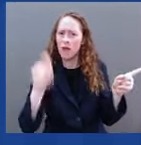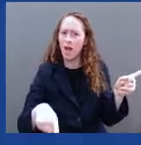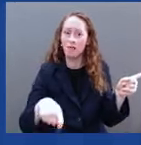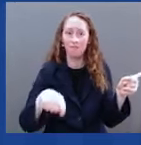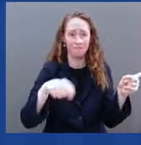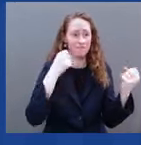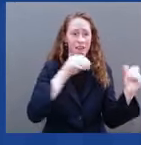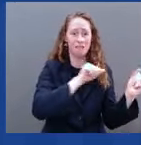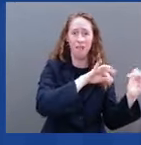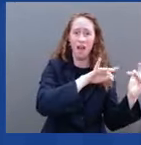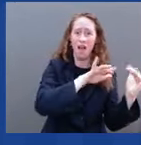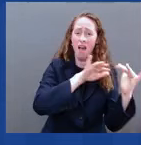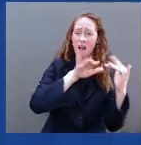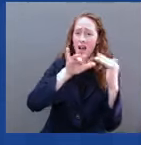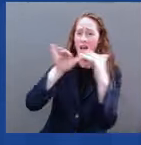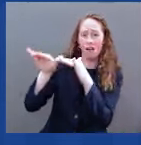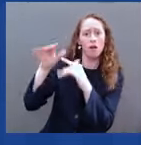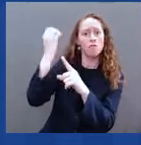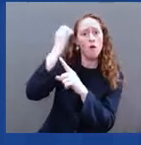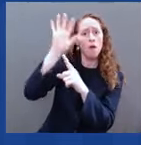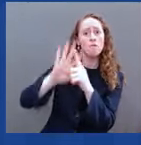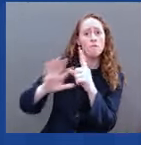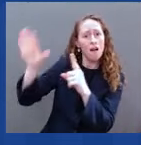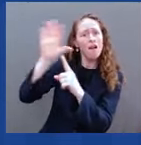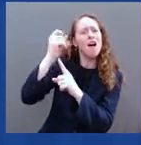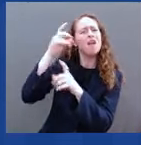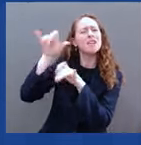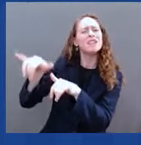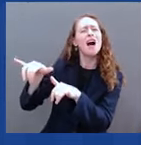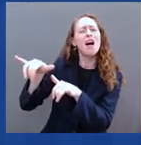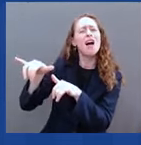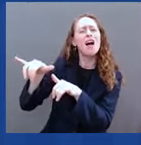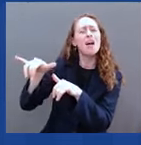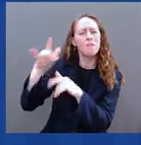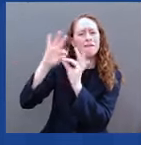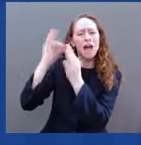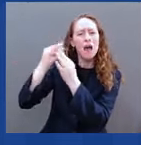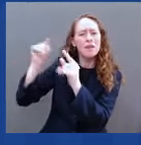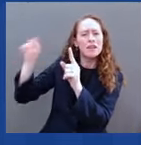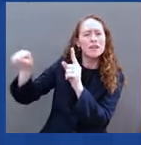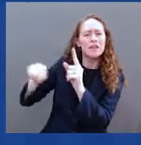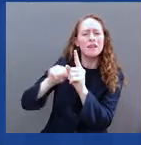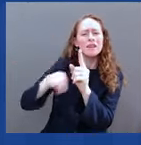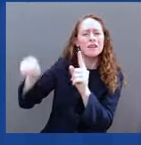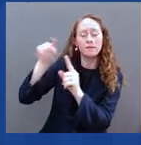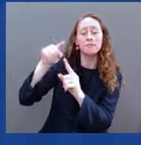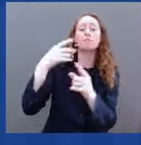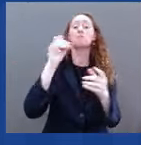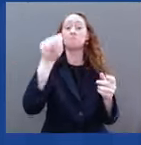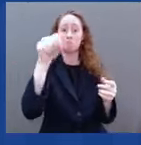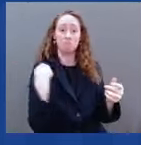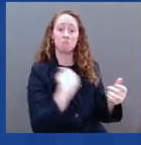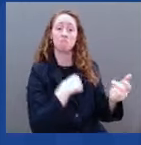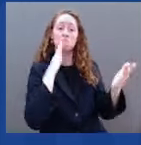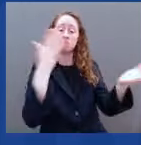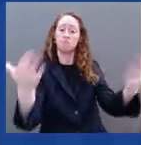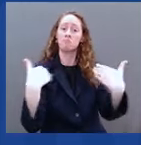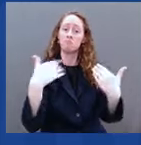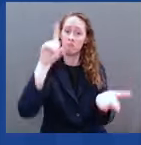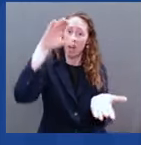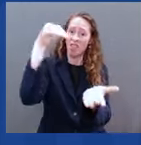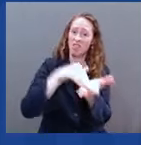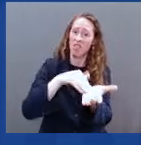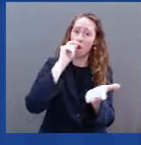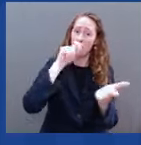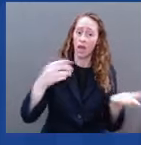also will welcome 100,000 Ukrainians to the United States with a focus on reuniting families.